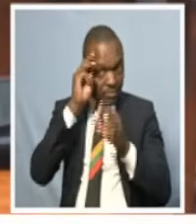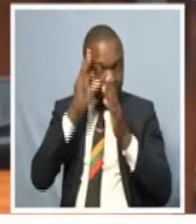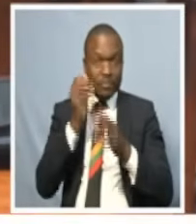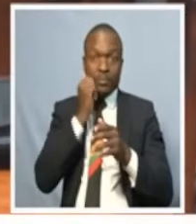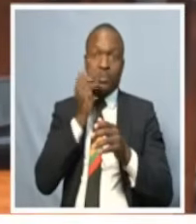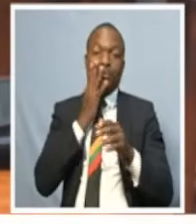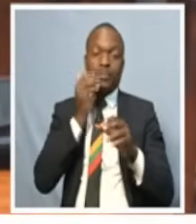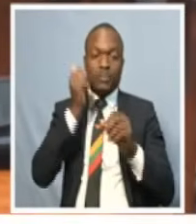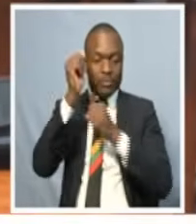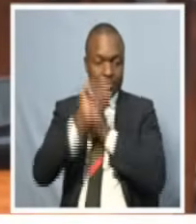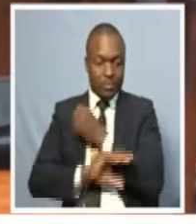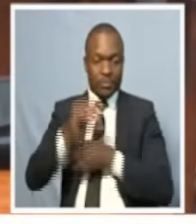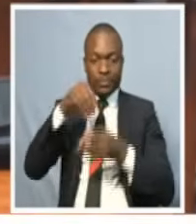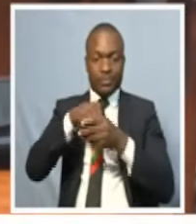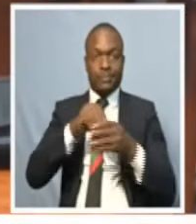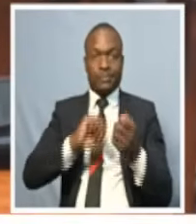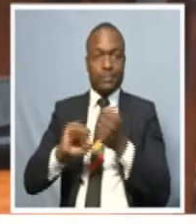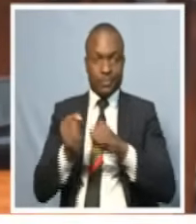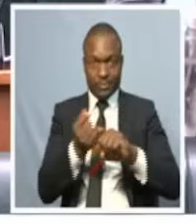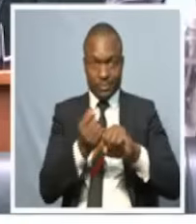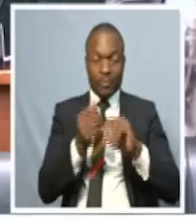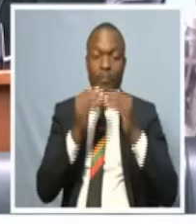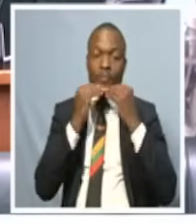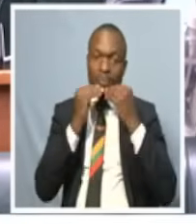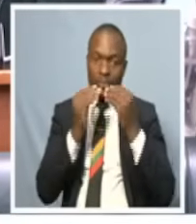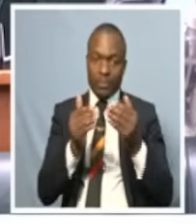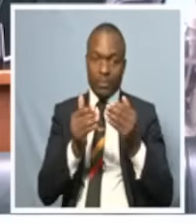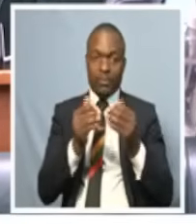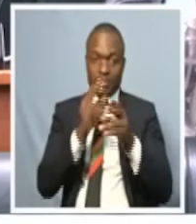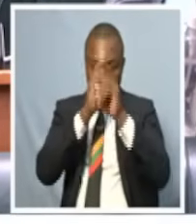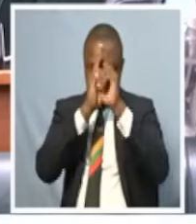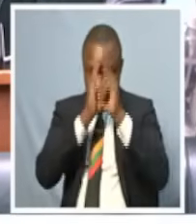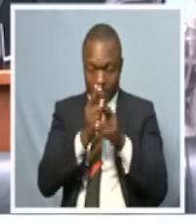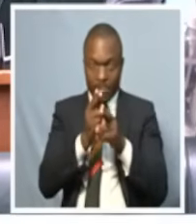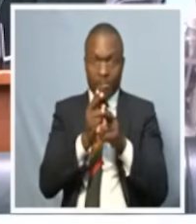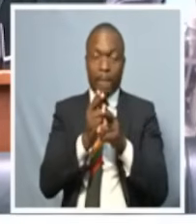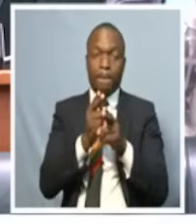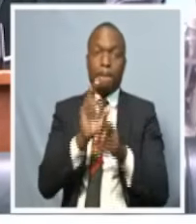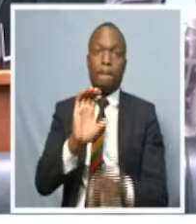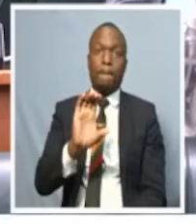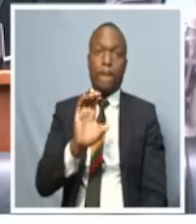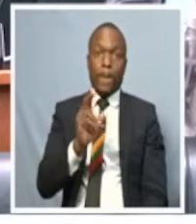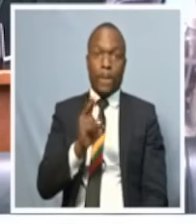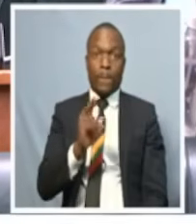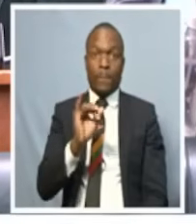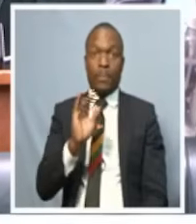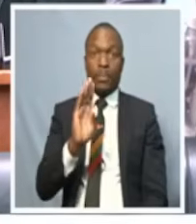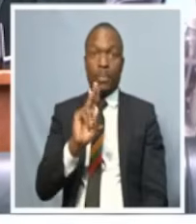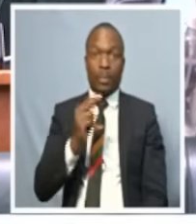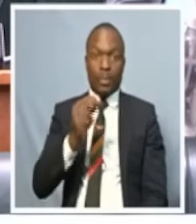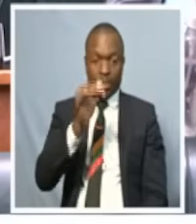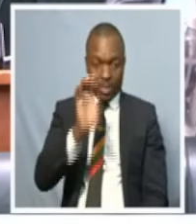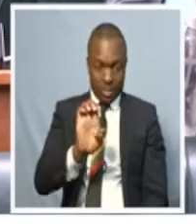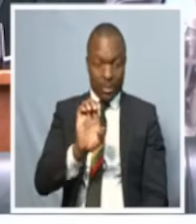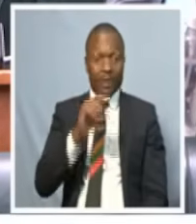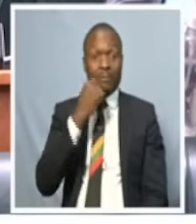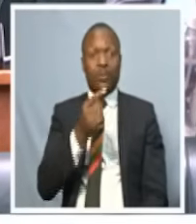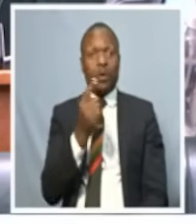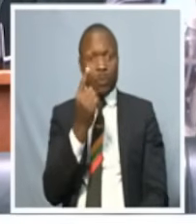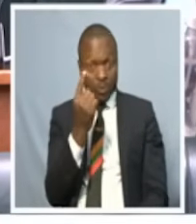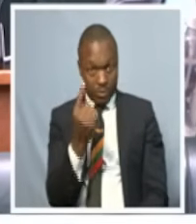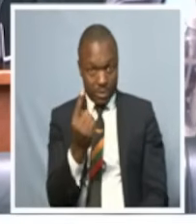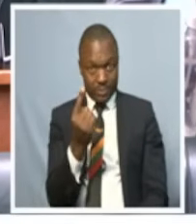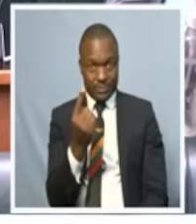Home Affairs and Internal Security. Thank you, Honorable Chiwe, for confirming that one